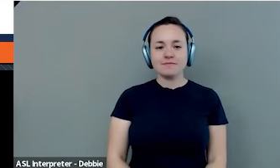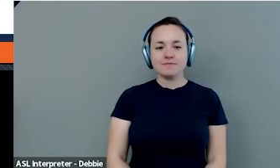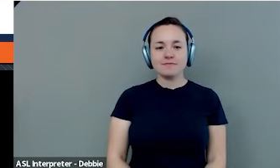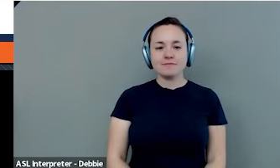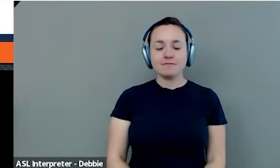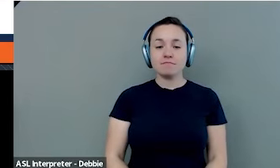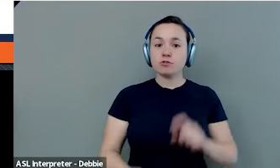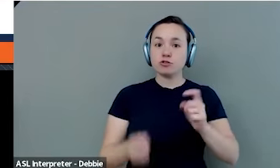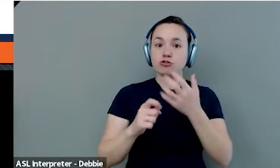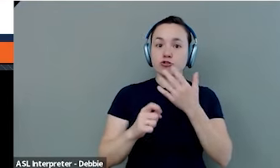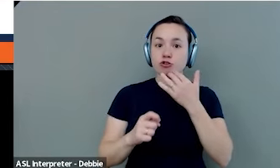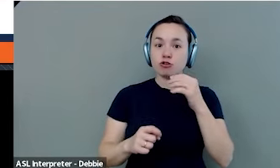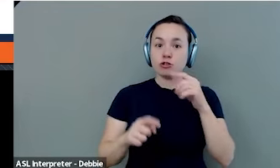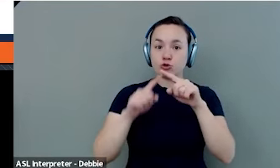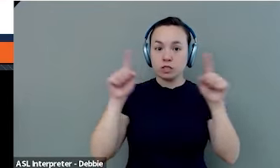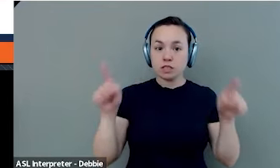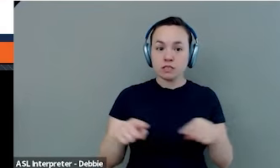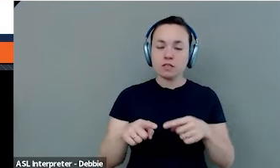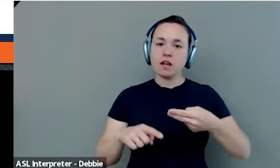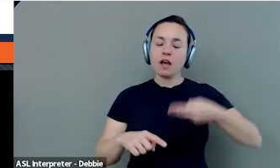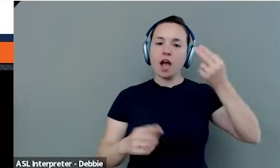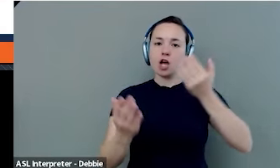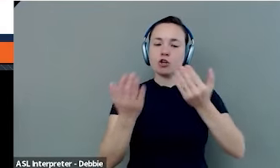Change the color of the screen to a high contrast mode.